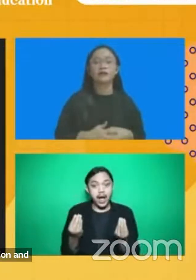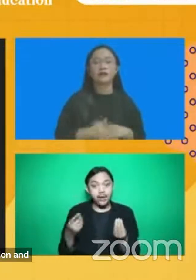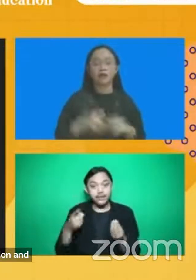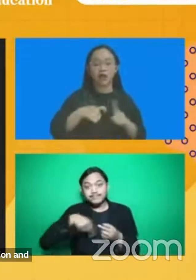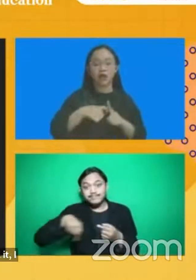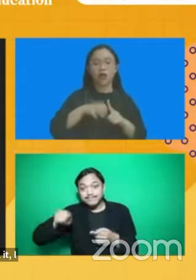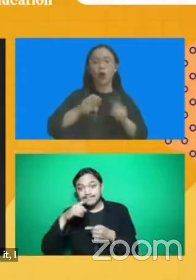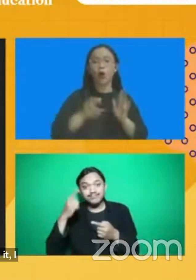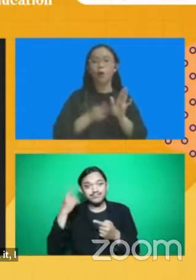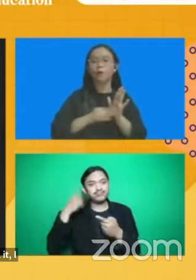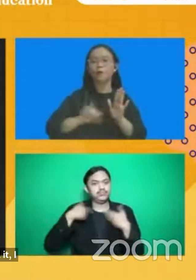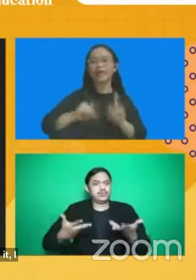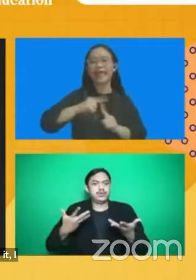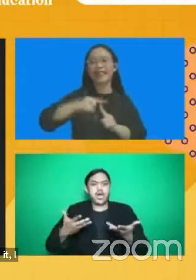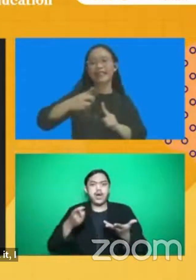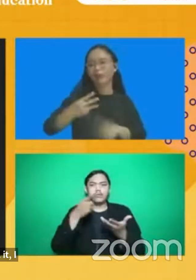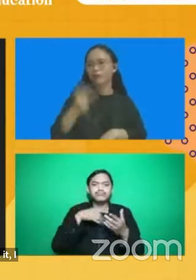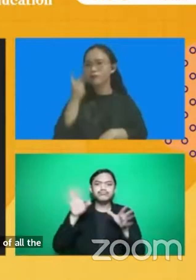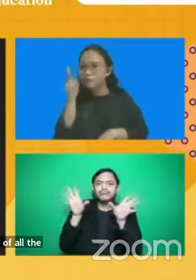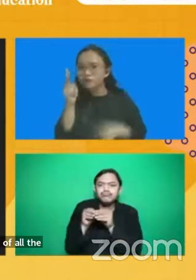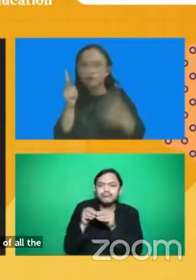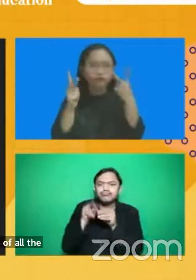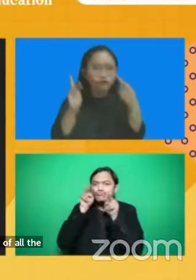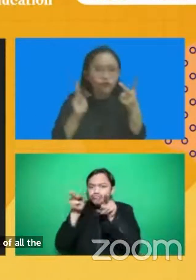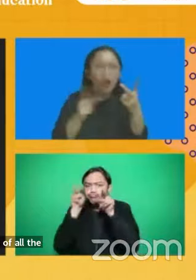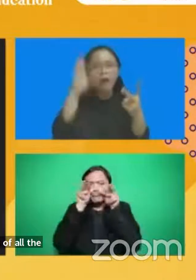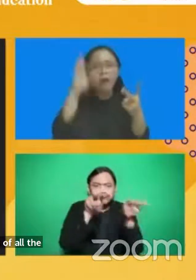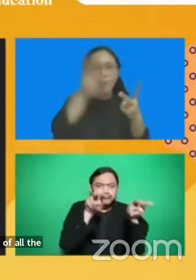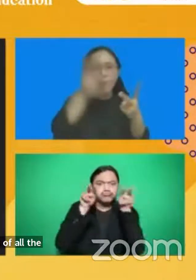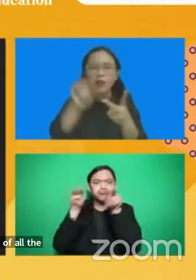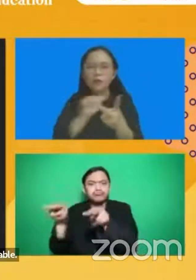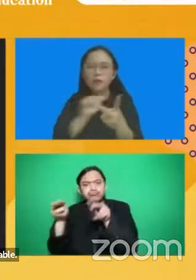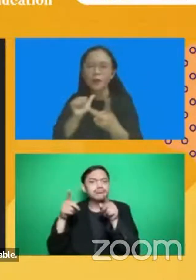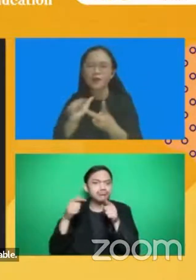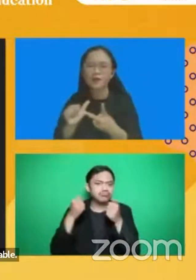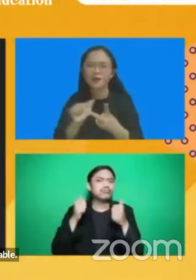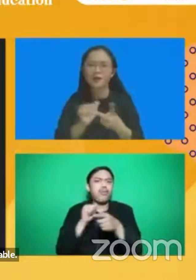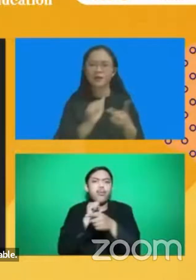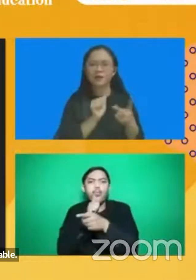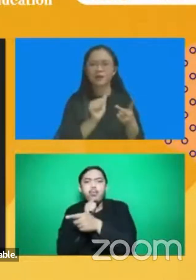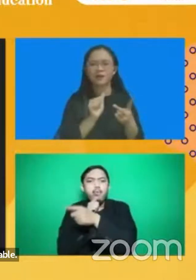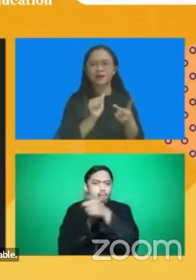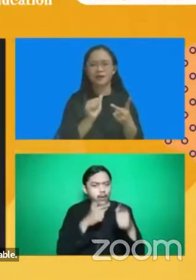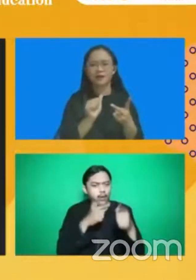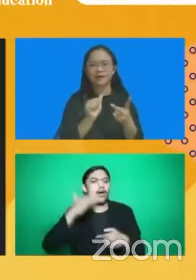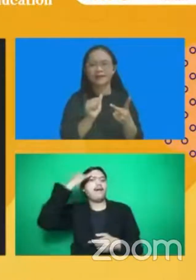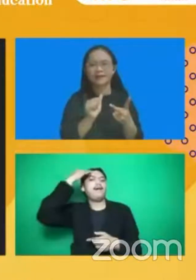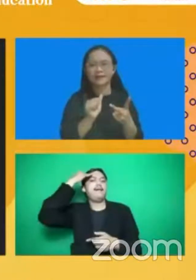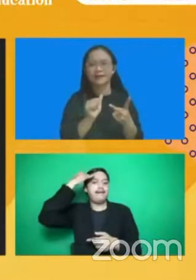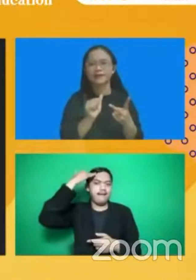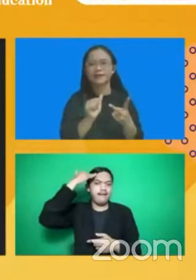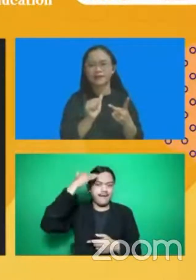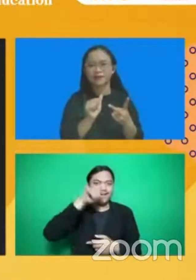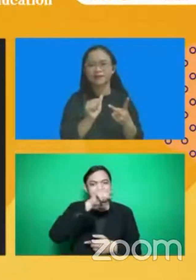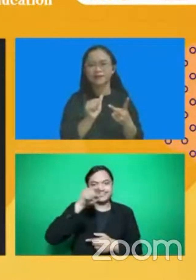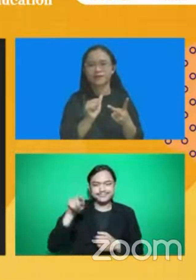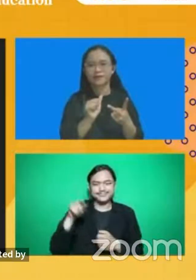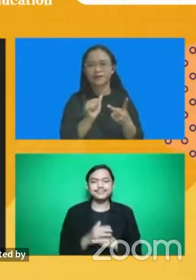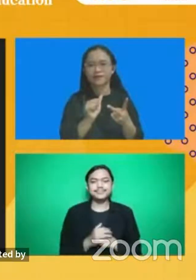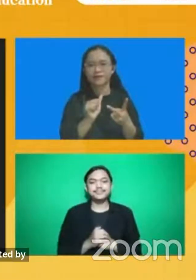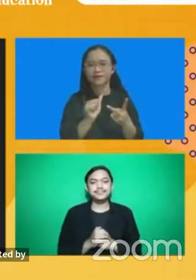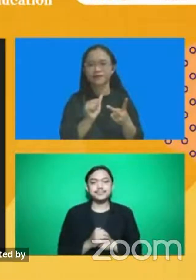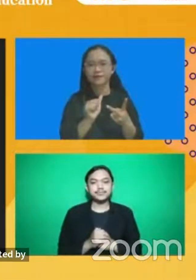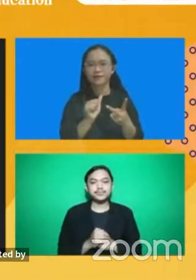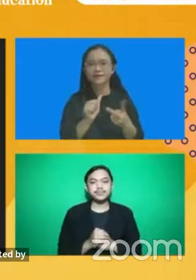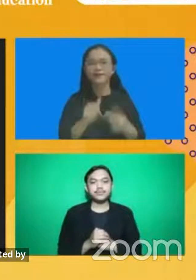participants here. So yeah, everyone, the activity is supported by UNFPA Asia Pacific, UNFPA